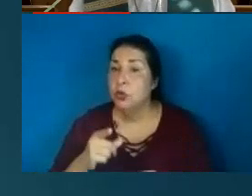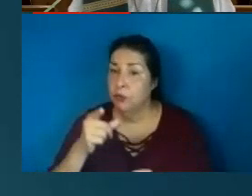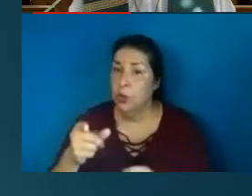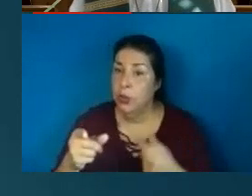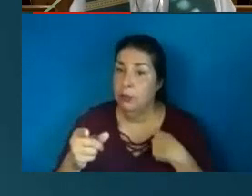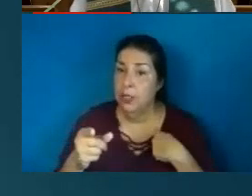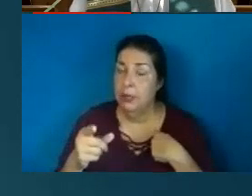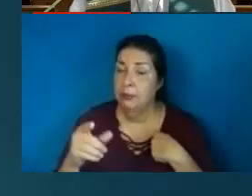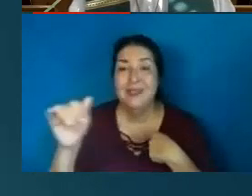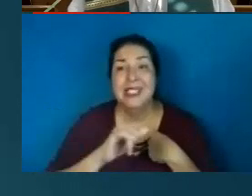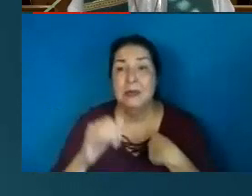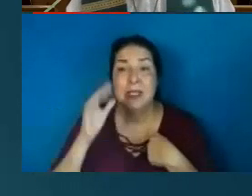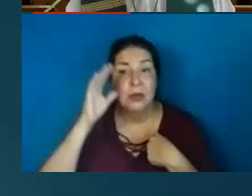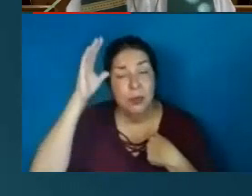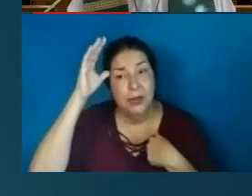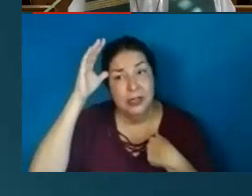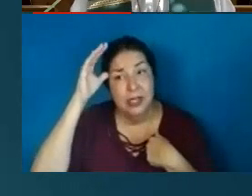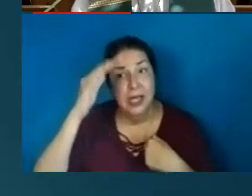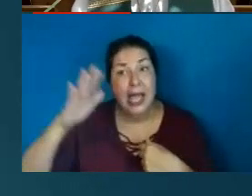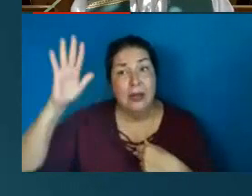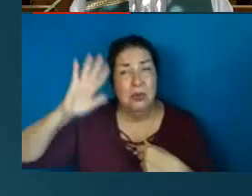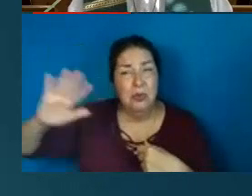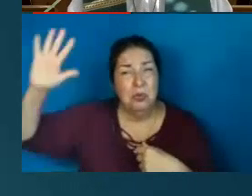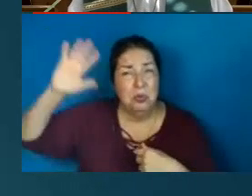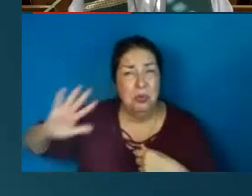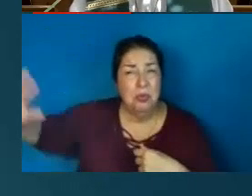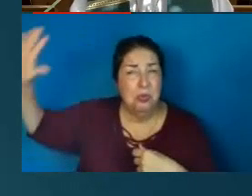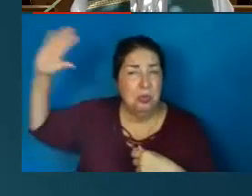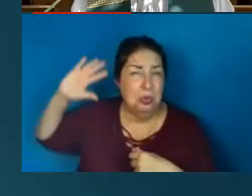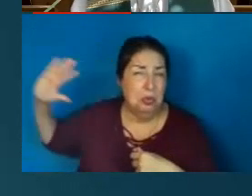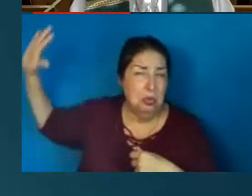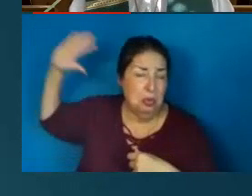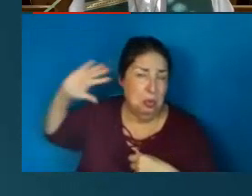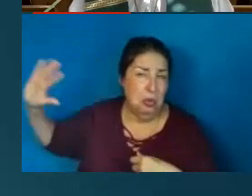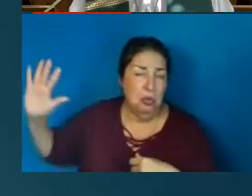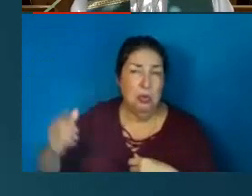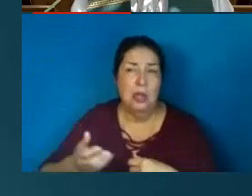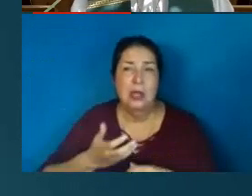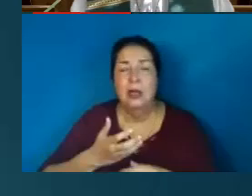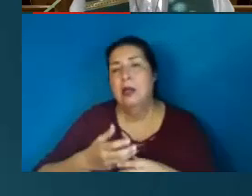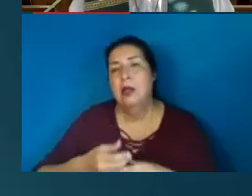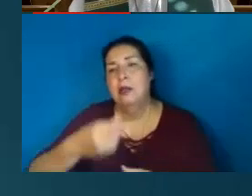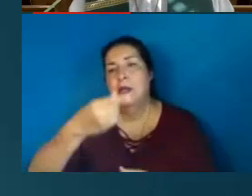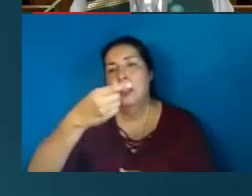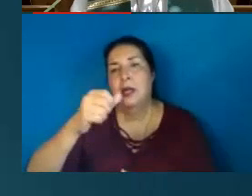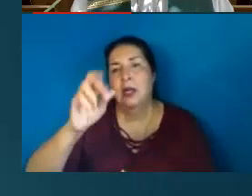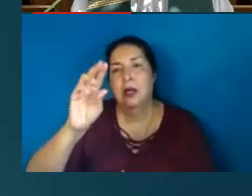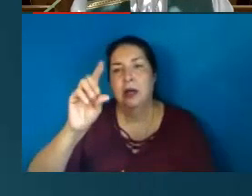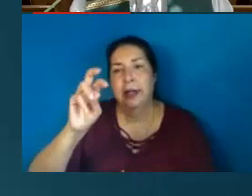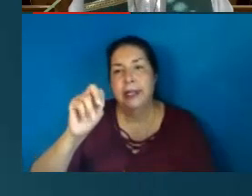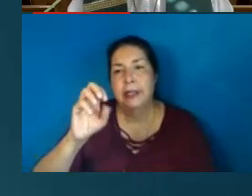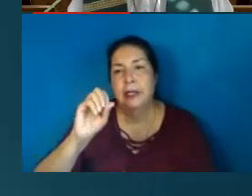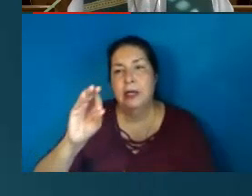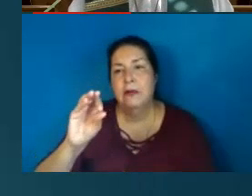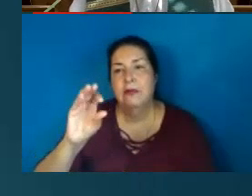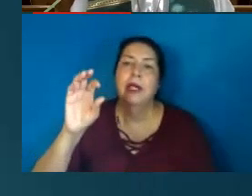as our parents, and going all the way back to the Garden of Eden. Even when there is a paradise that Adam